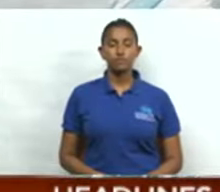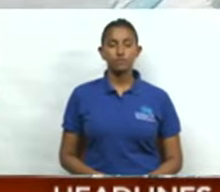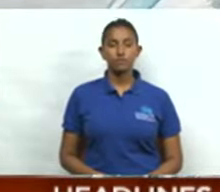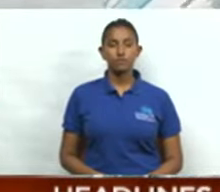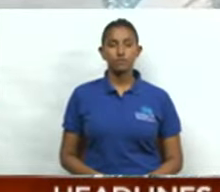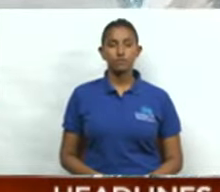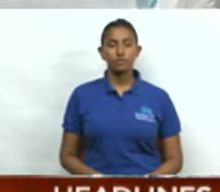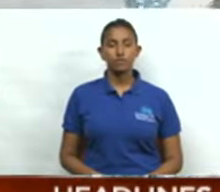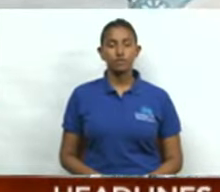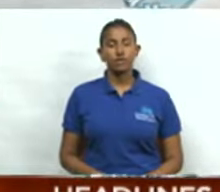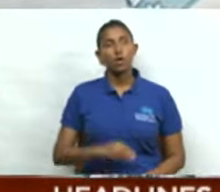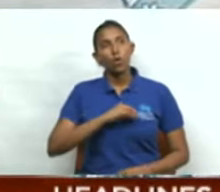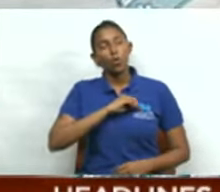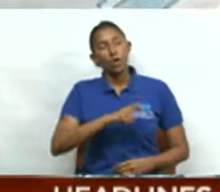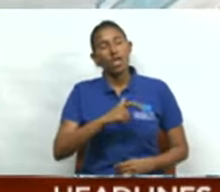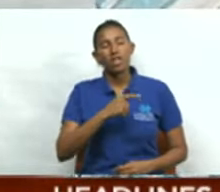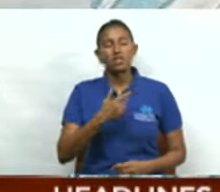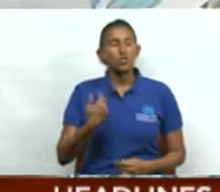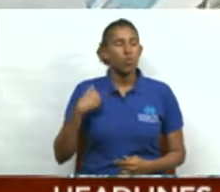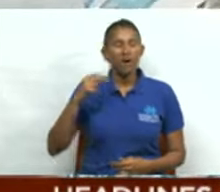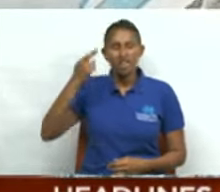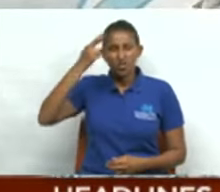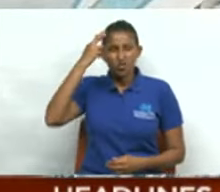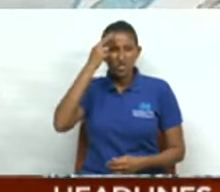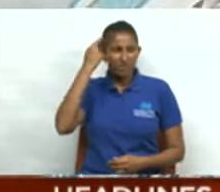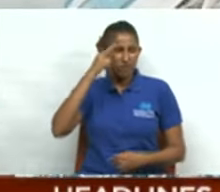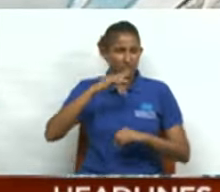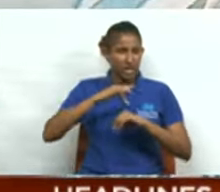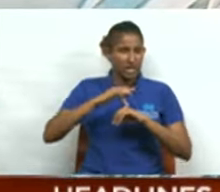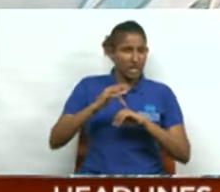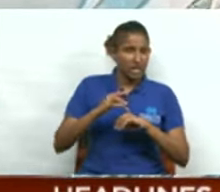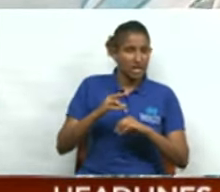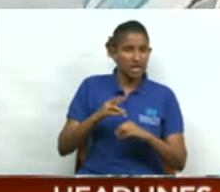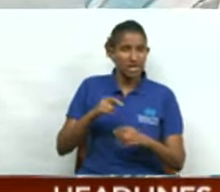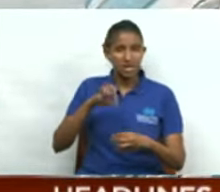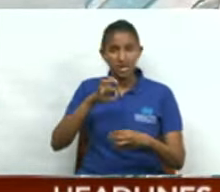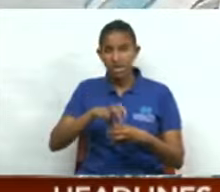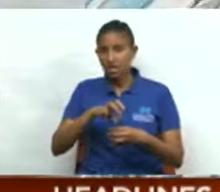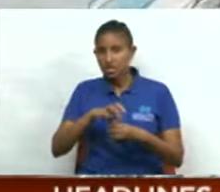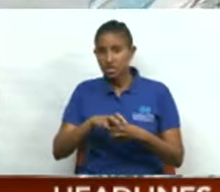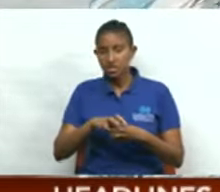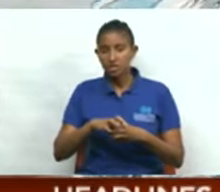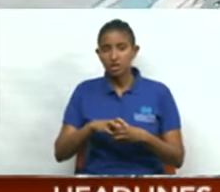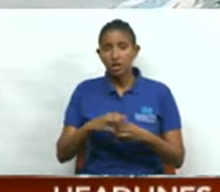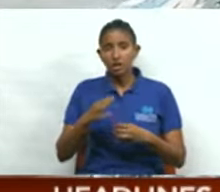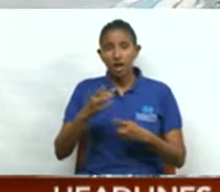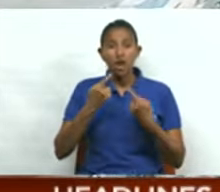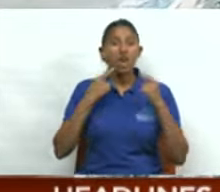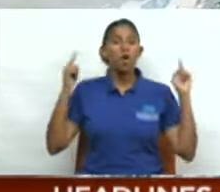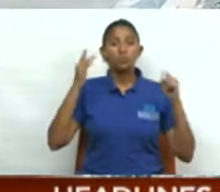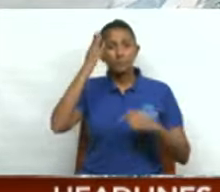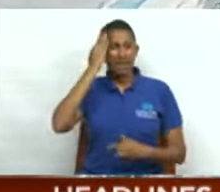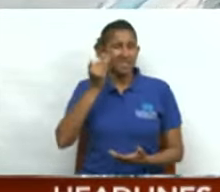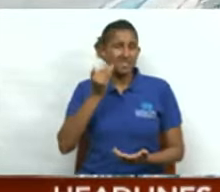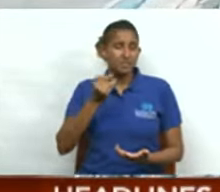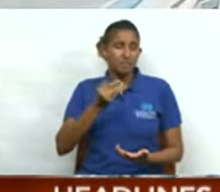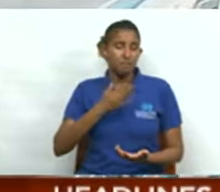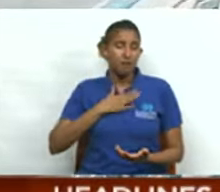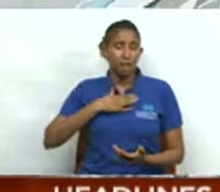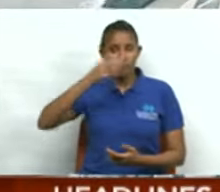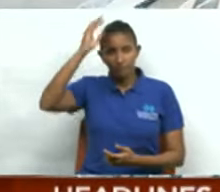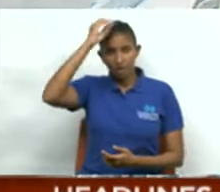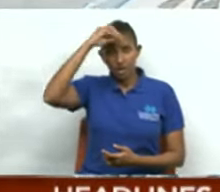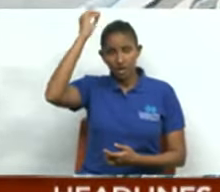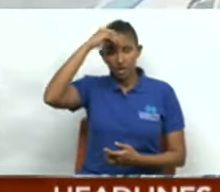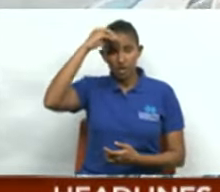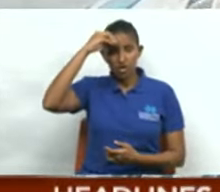Well, he do have a reason to call an early election because, as far as I see, Mr. Keith Christopher